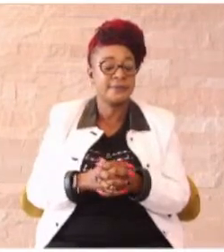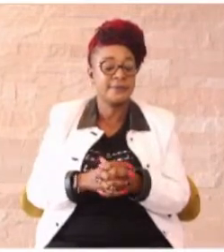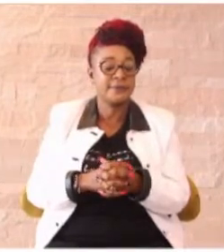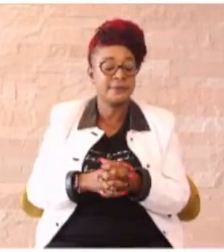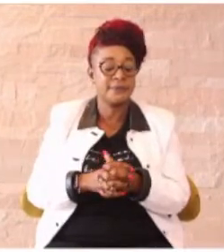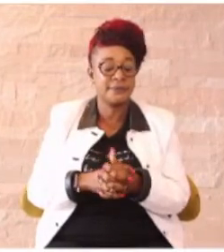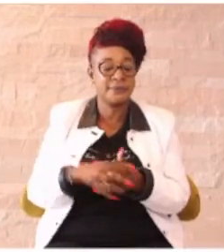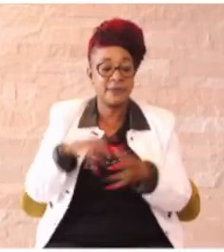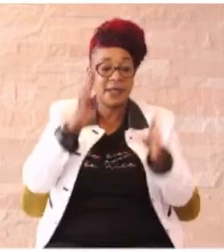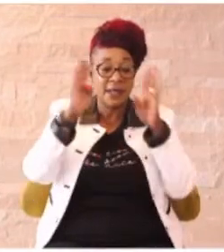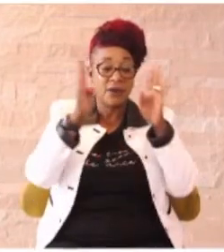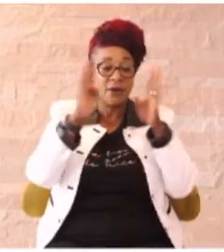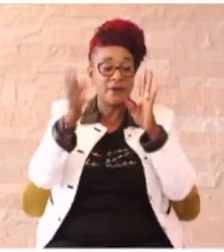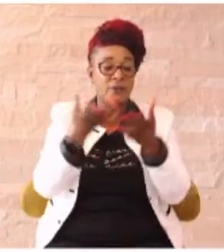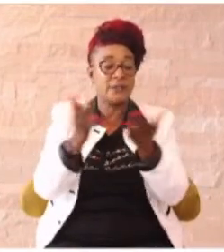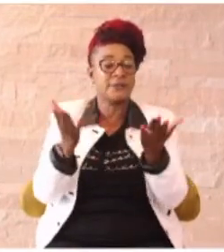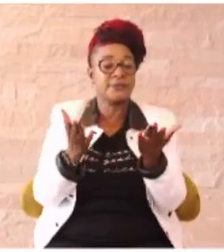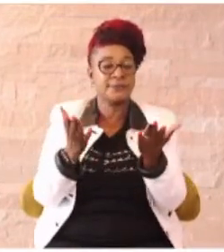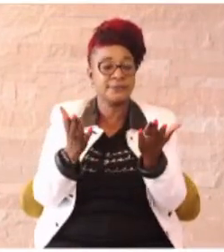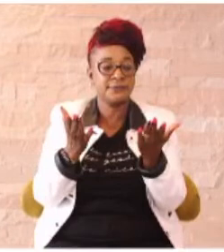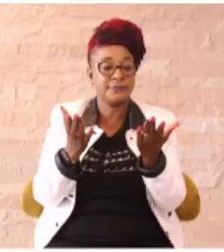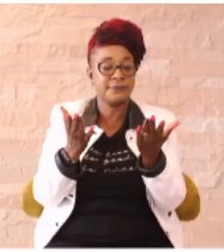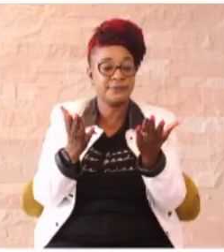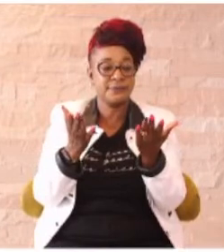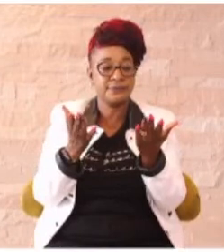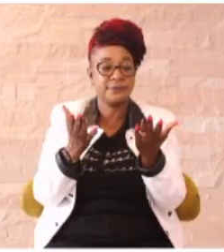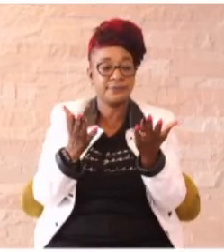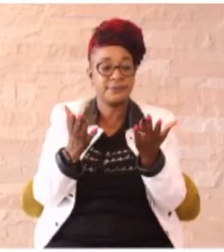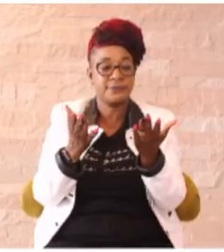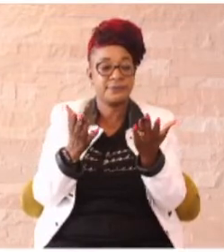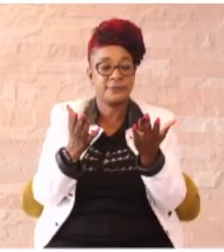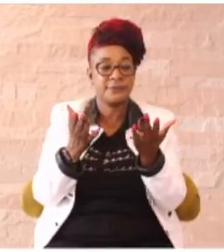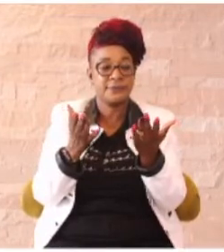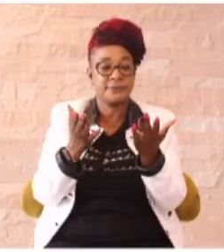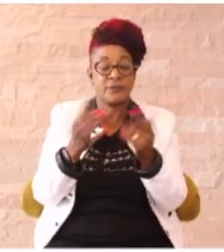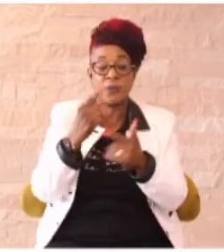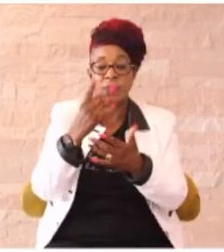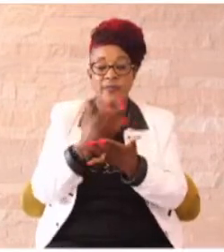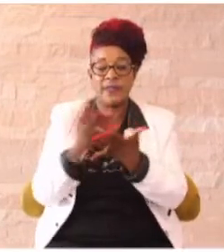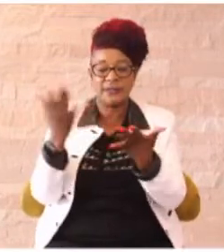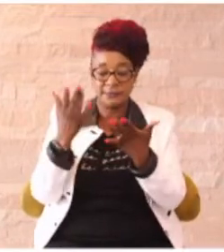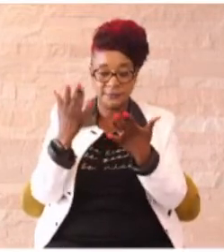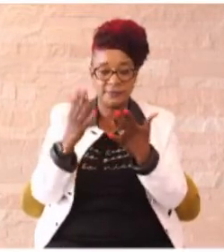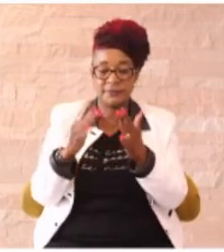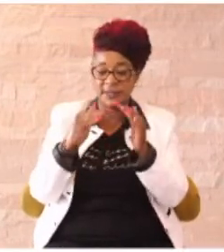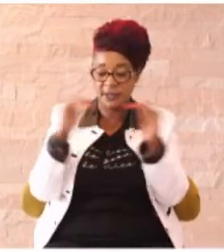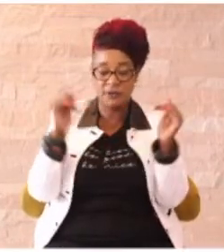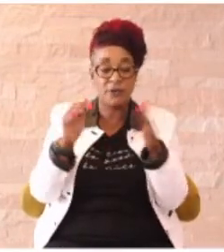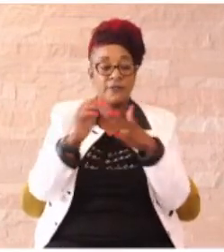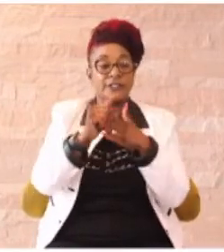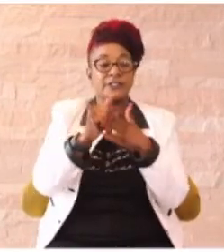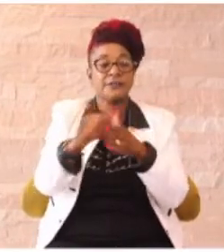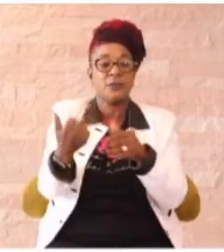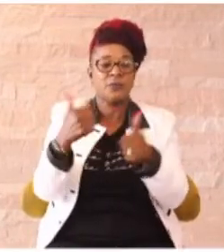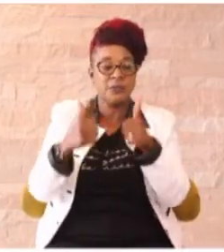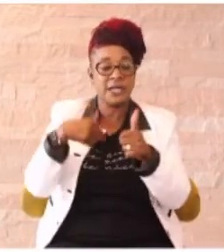Okay, hi everyone. One thing that stood out for me is the level of engagement of FIDA and